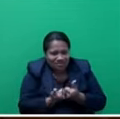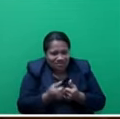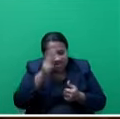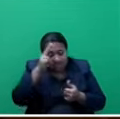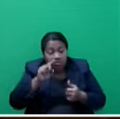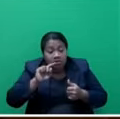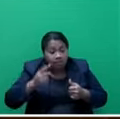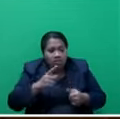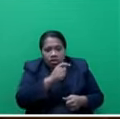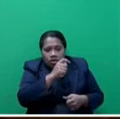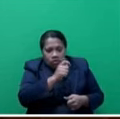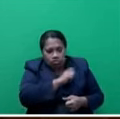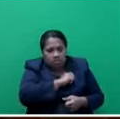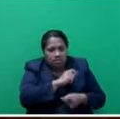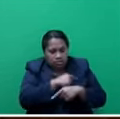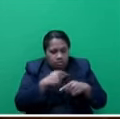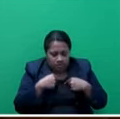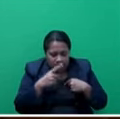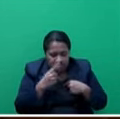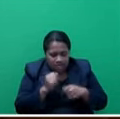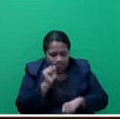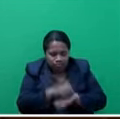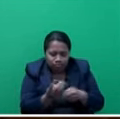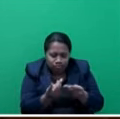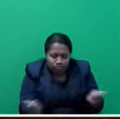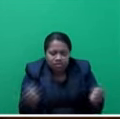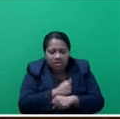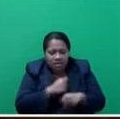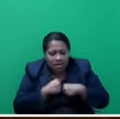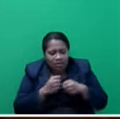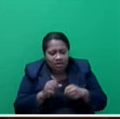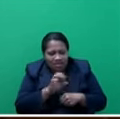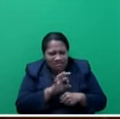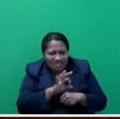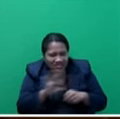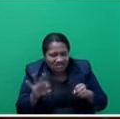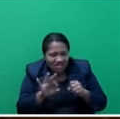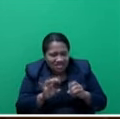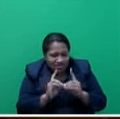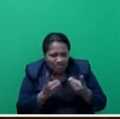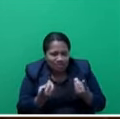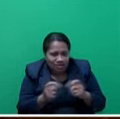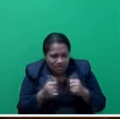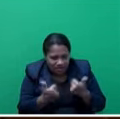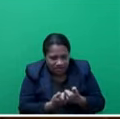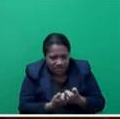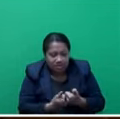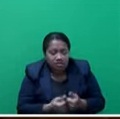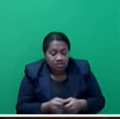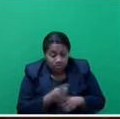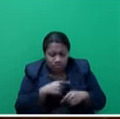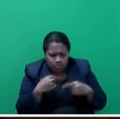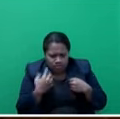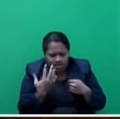will be able to overcome our disagreements. In the Pacific, our special way of communication has resolved many